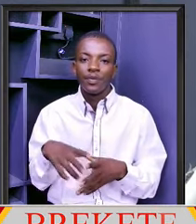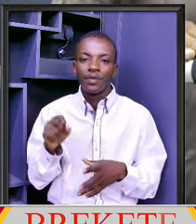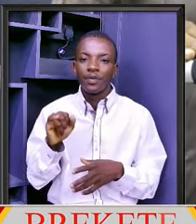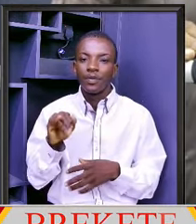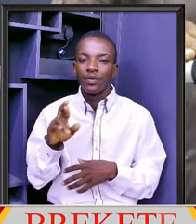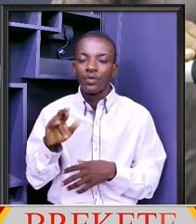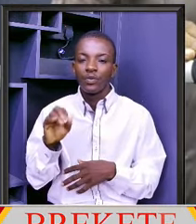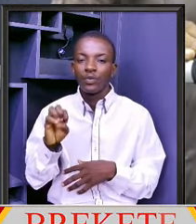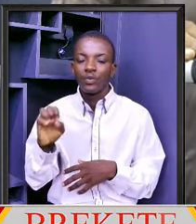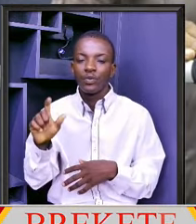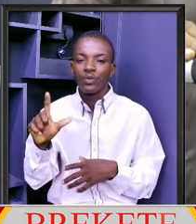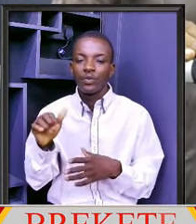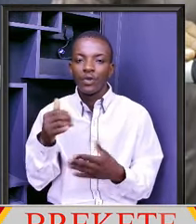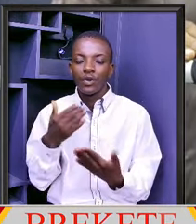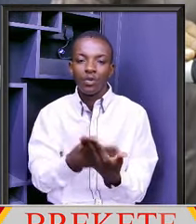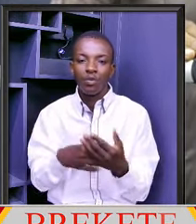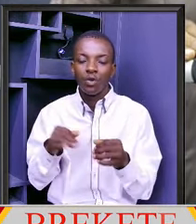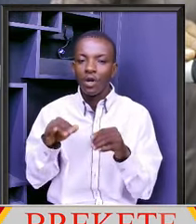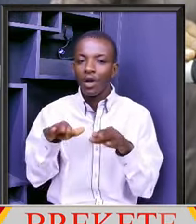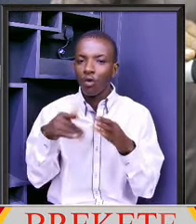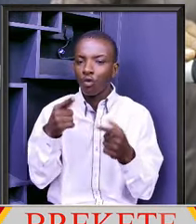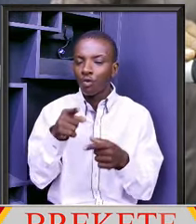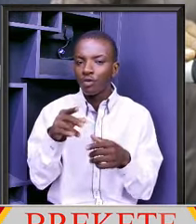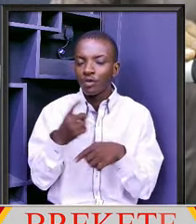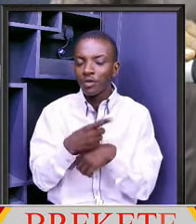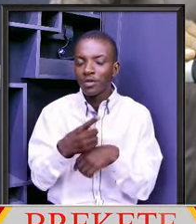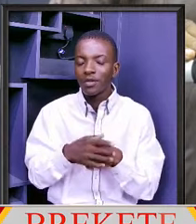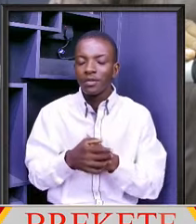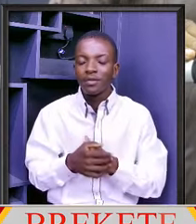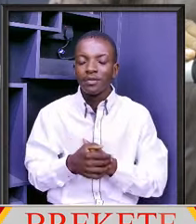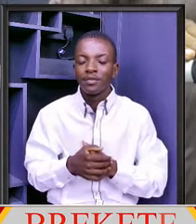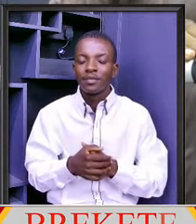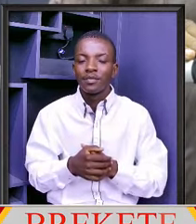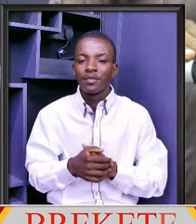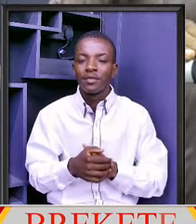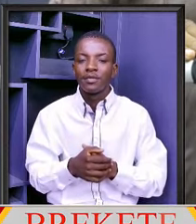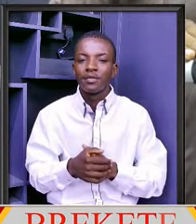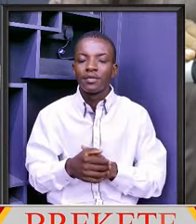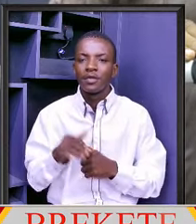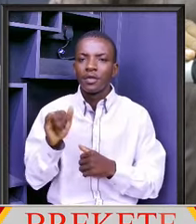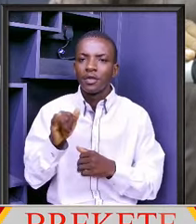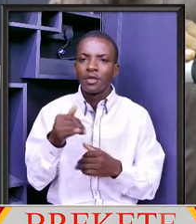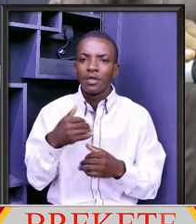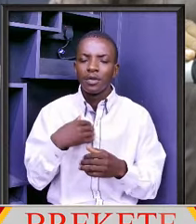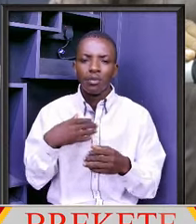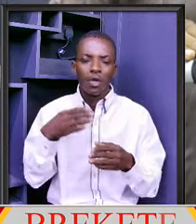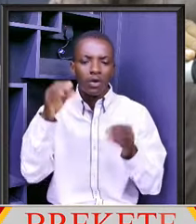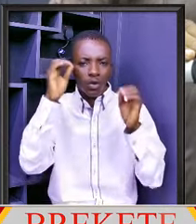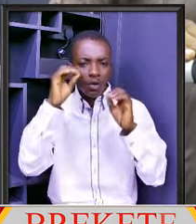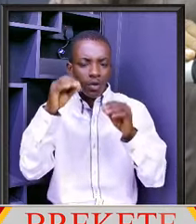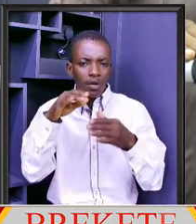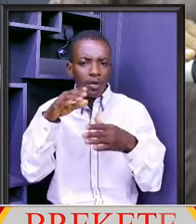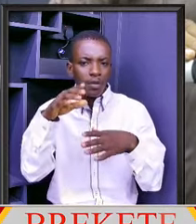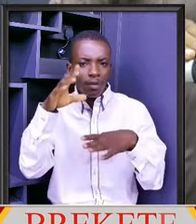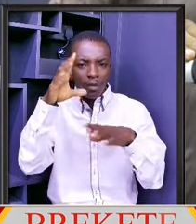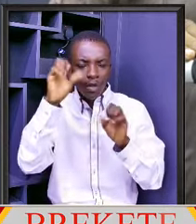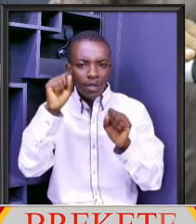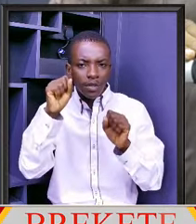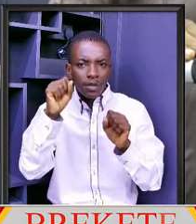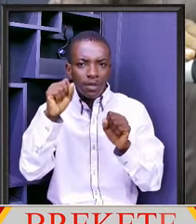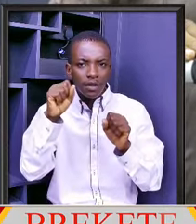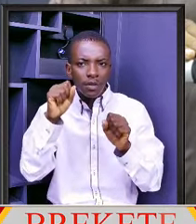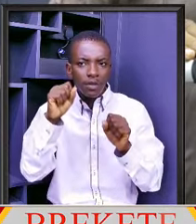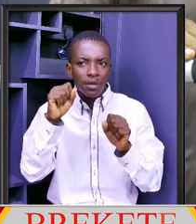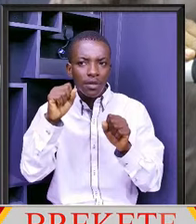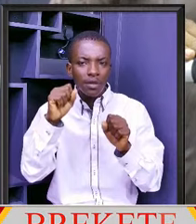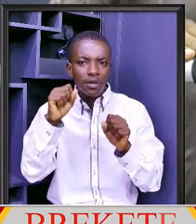sir. How are you today, sir? Fine, thank you, sir. Yes, honorary president,